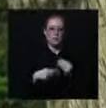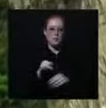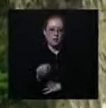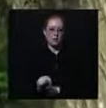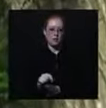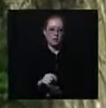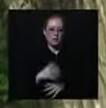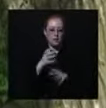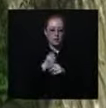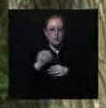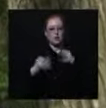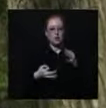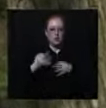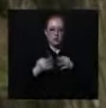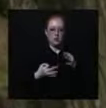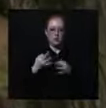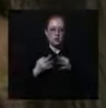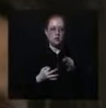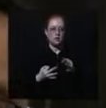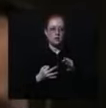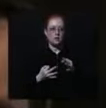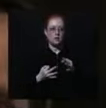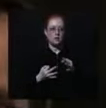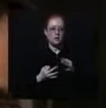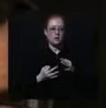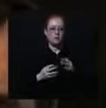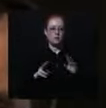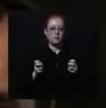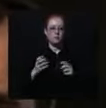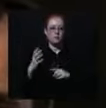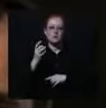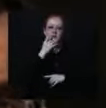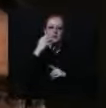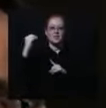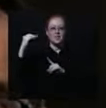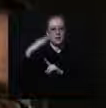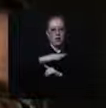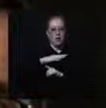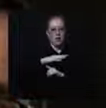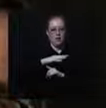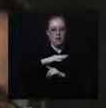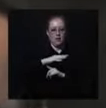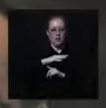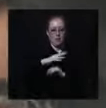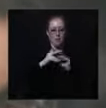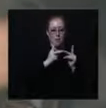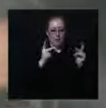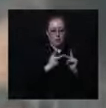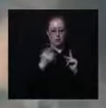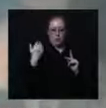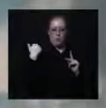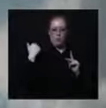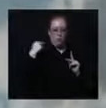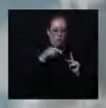get justice, to shine light on places that before were incredibly